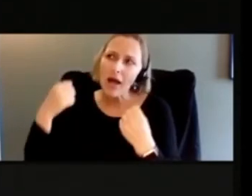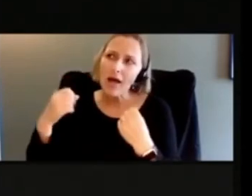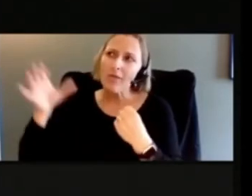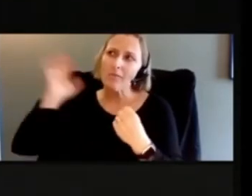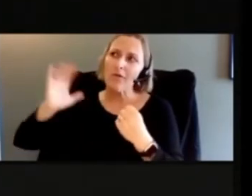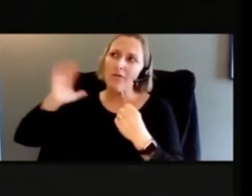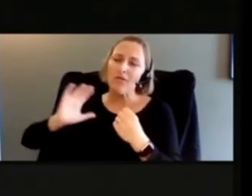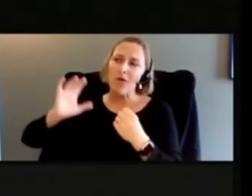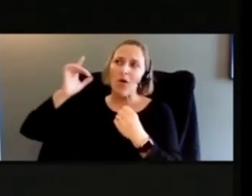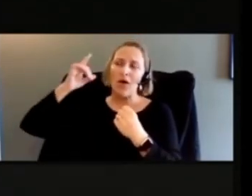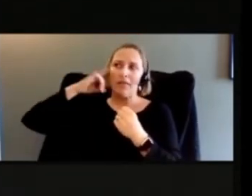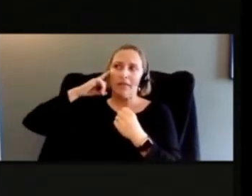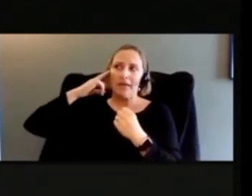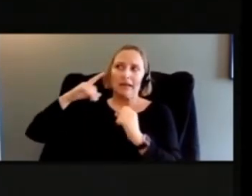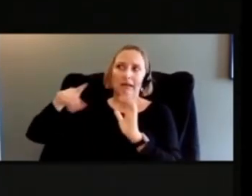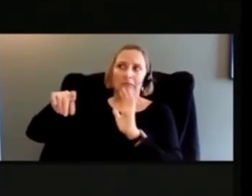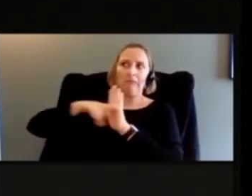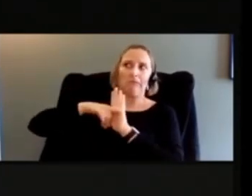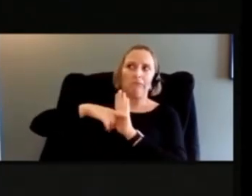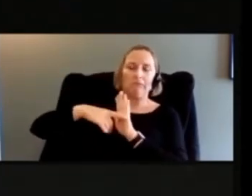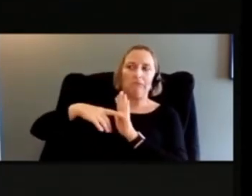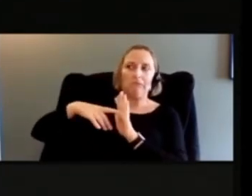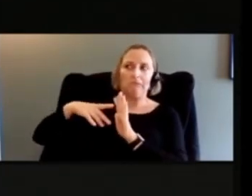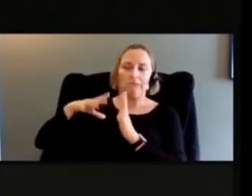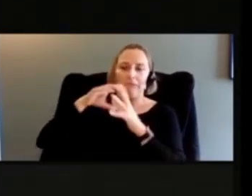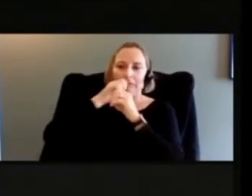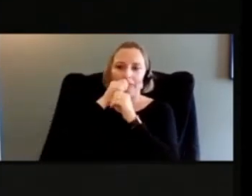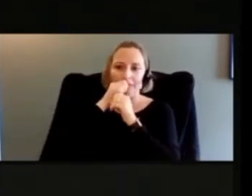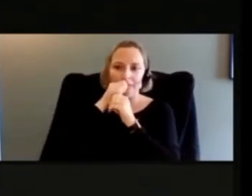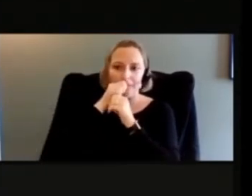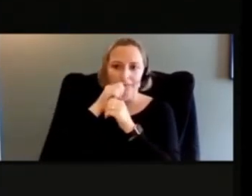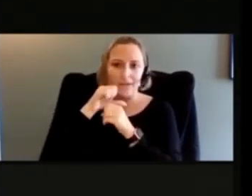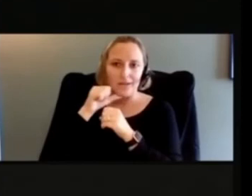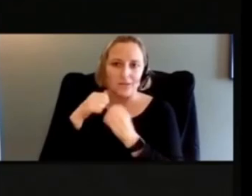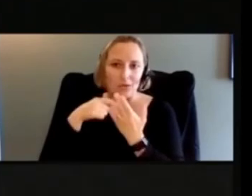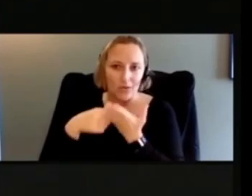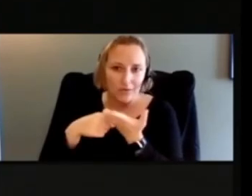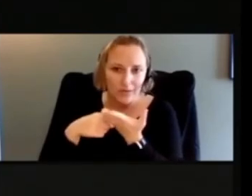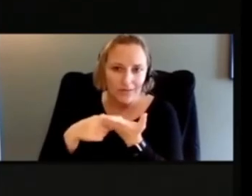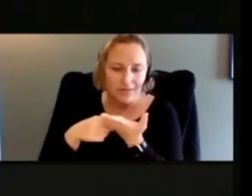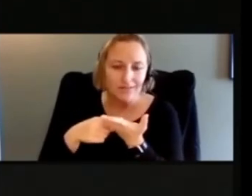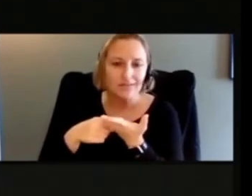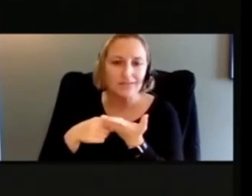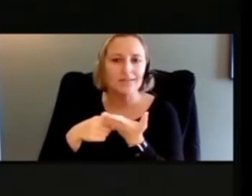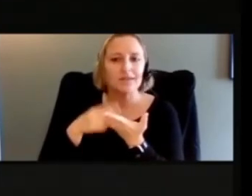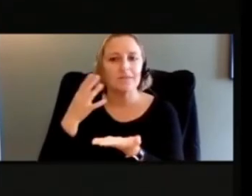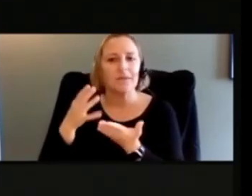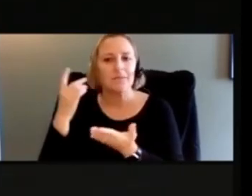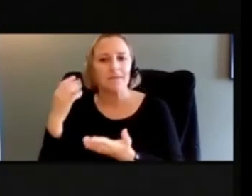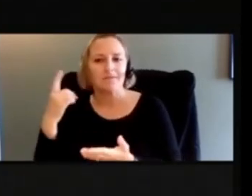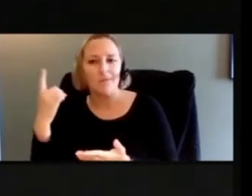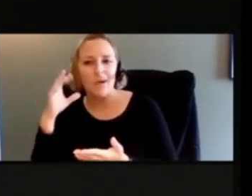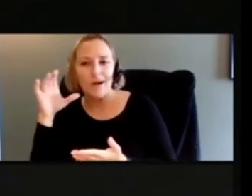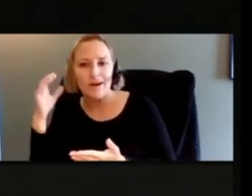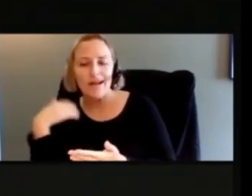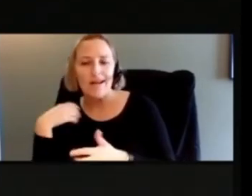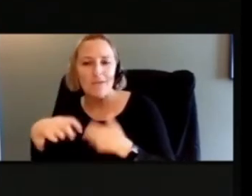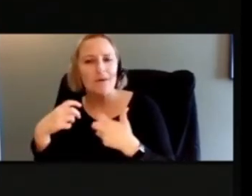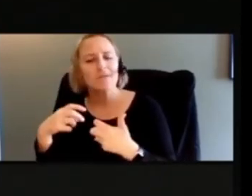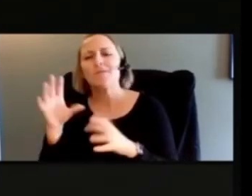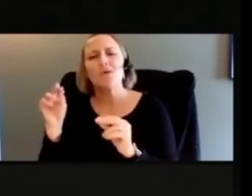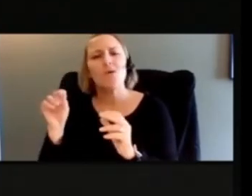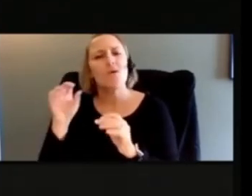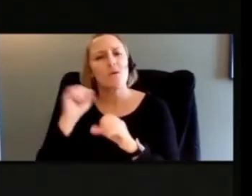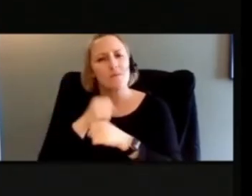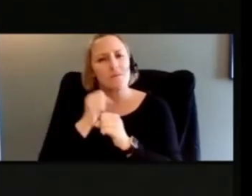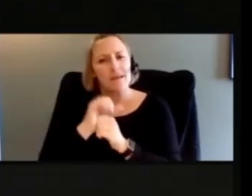stigmatized and we don't talk about mental health, or that cousin who has issues, but to normalize seeking mental